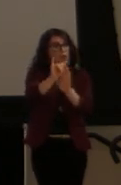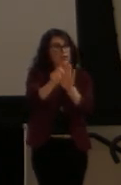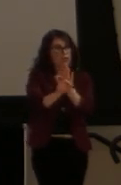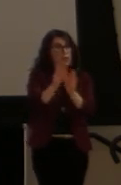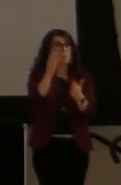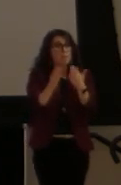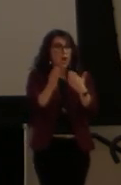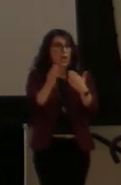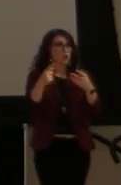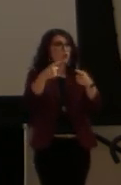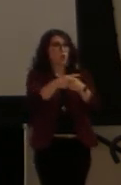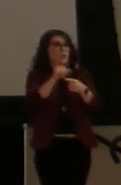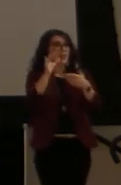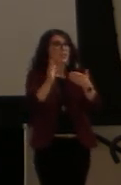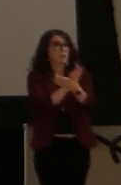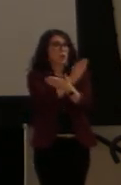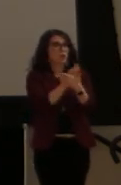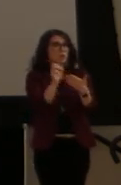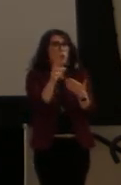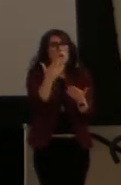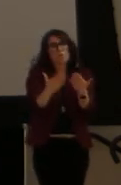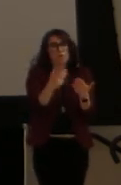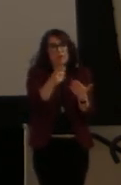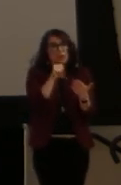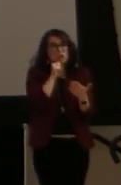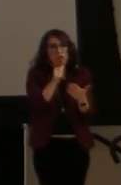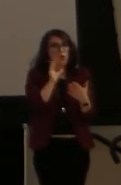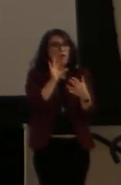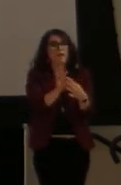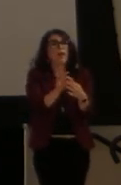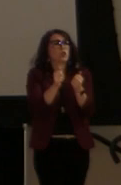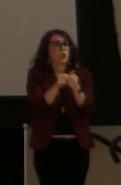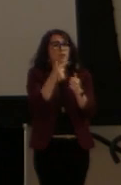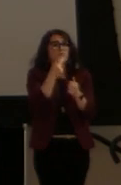that spectrum, or they may not connect with the